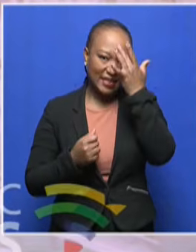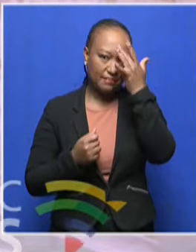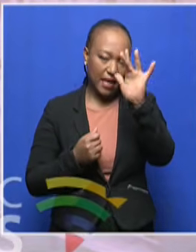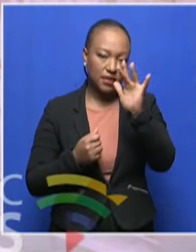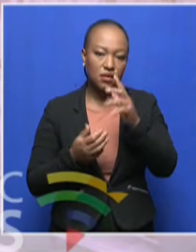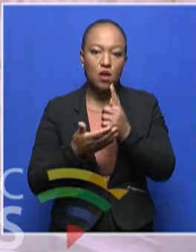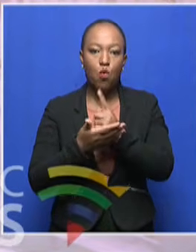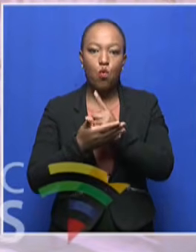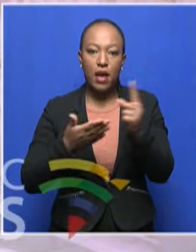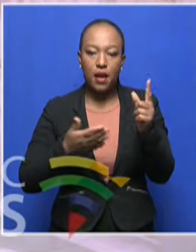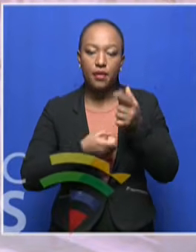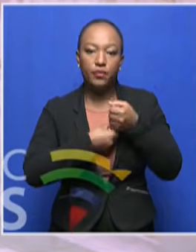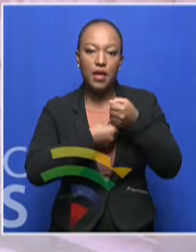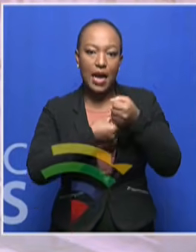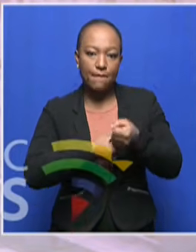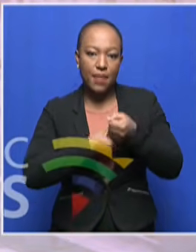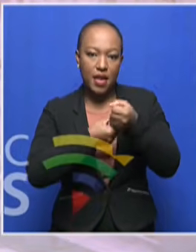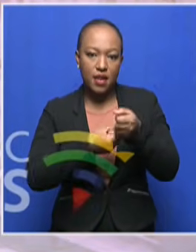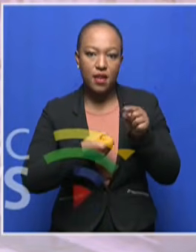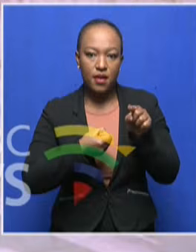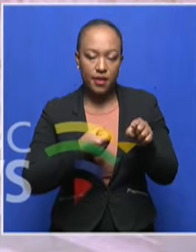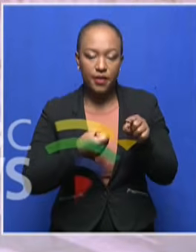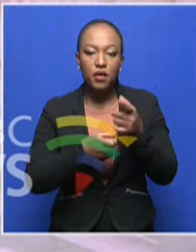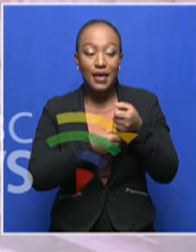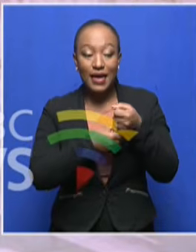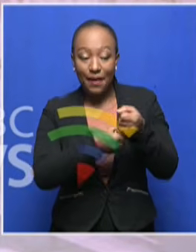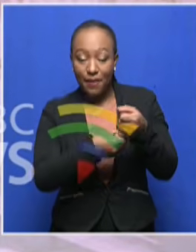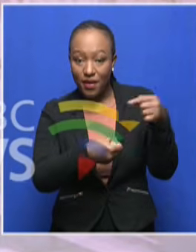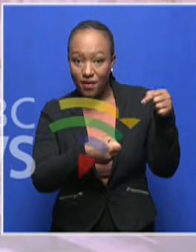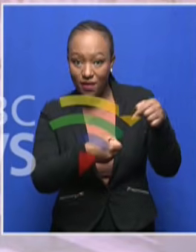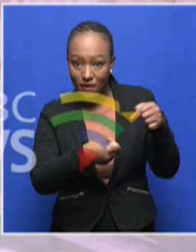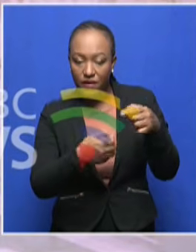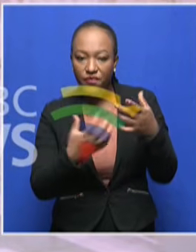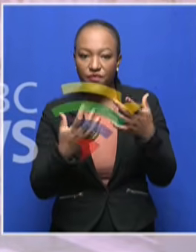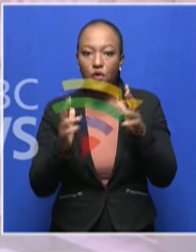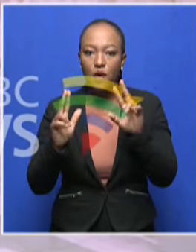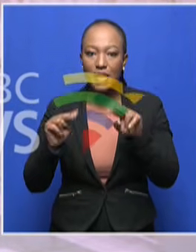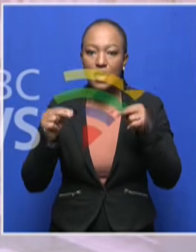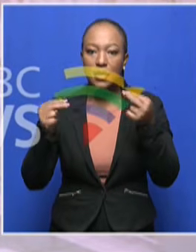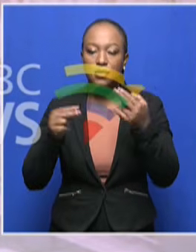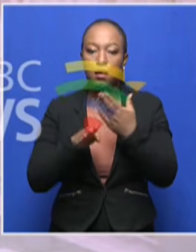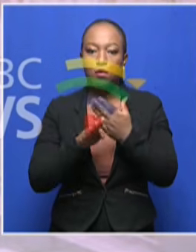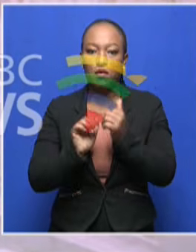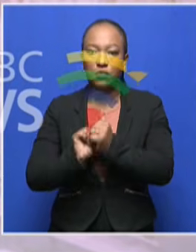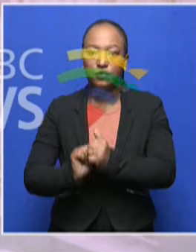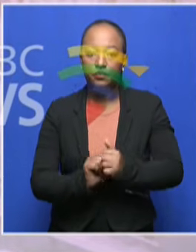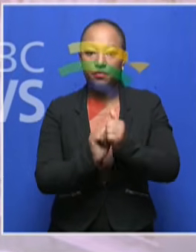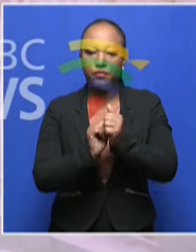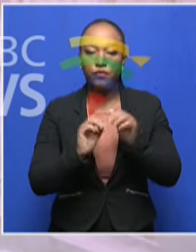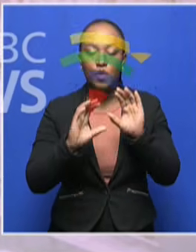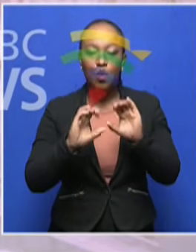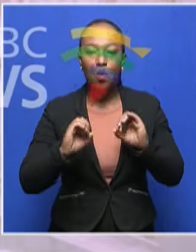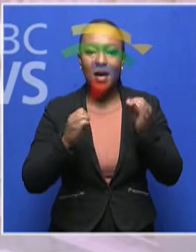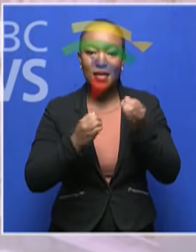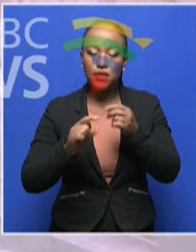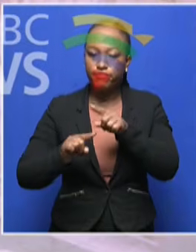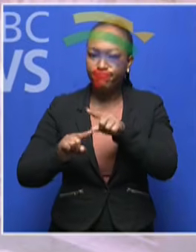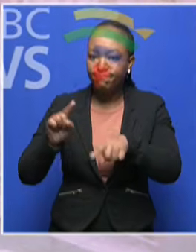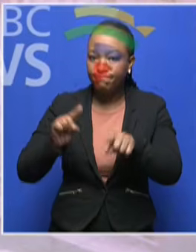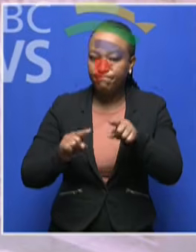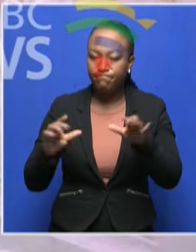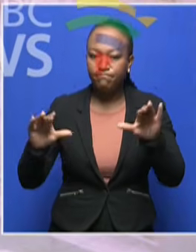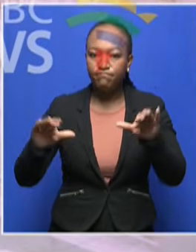this week. Now, this campaign also aims to provide a national collaborative platform that brings together organizations and individuals across sectors to